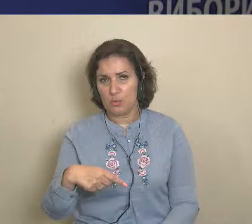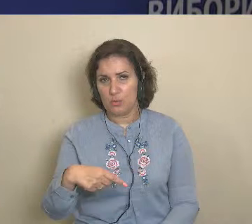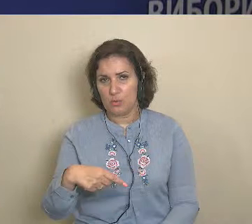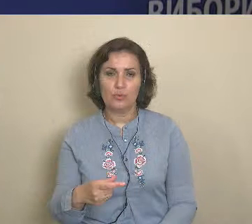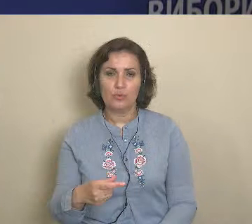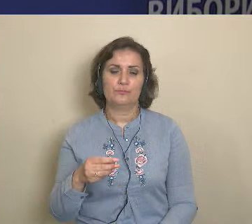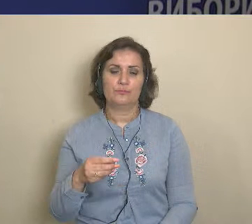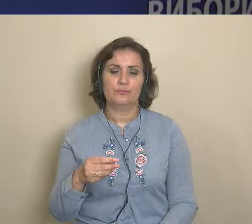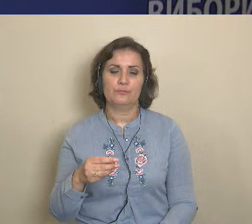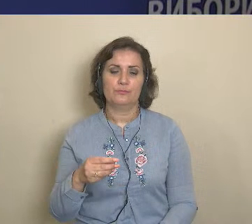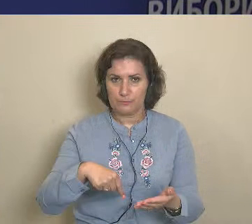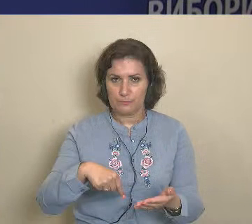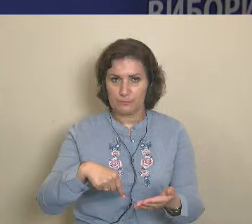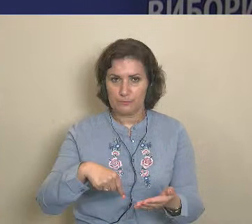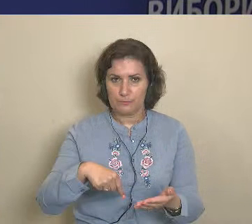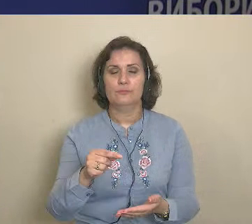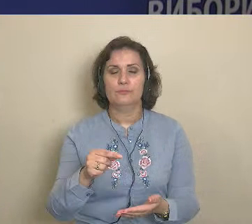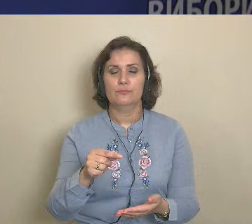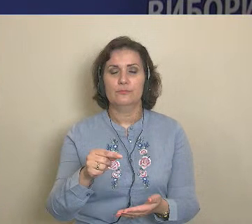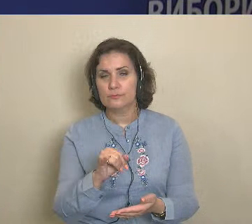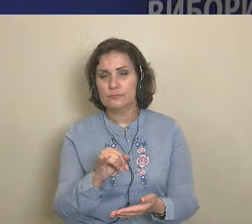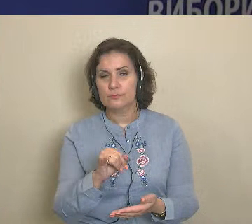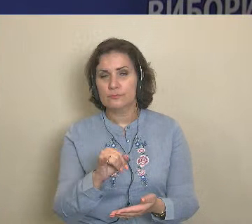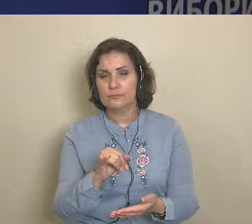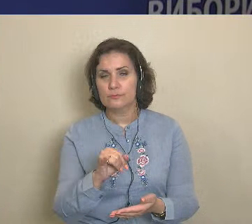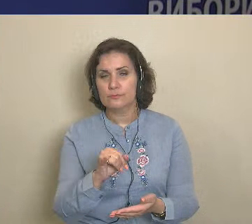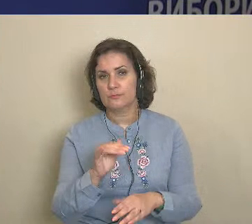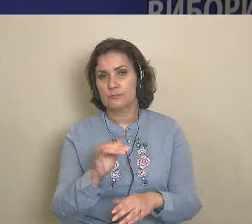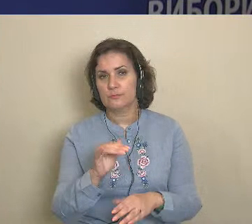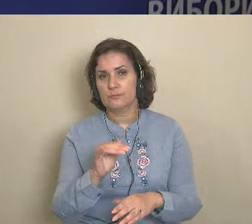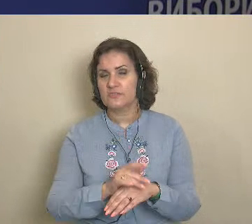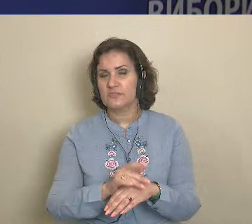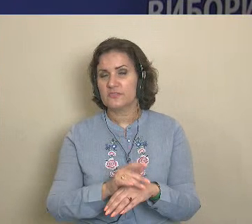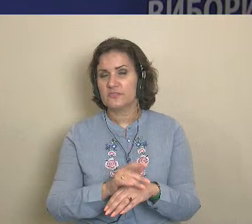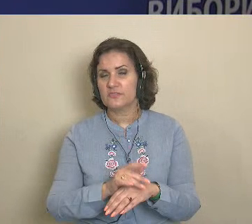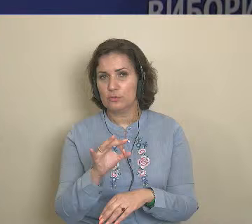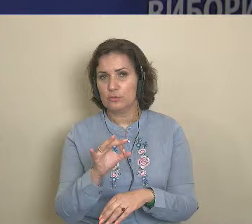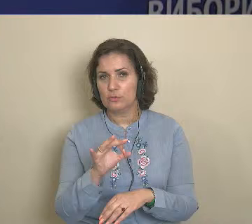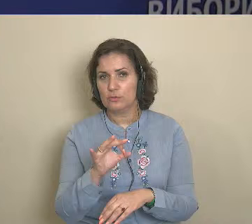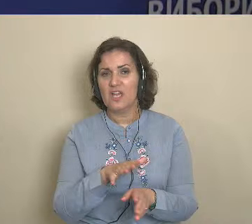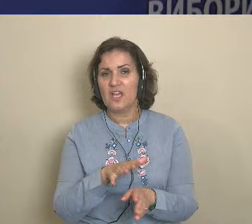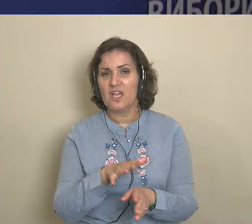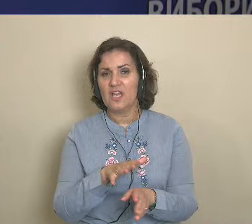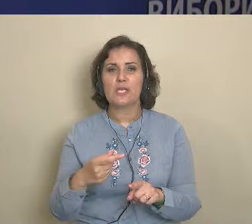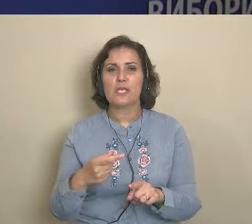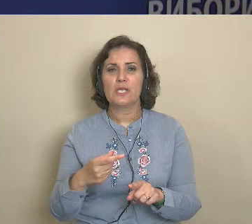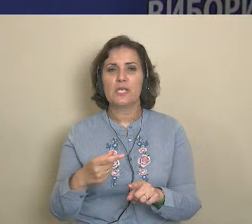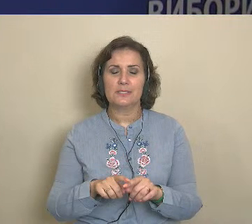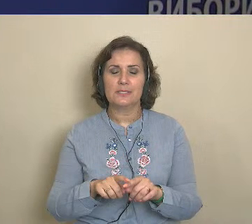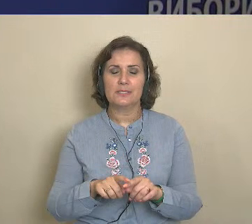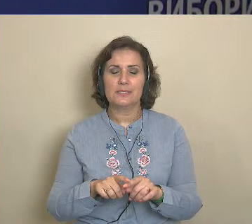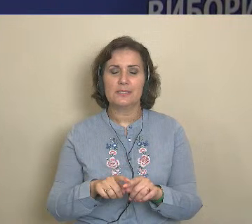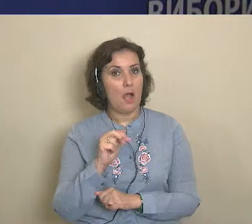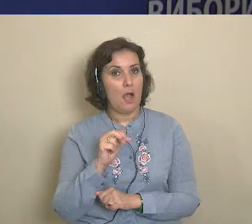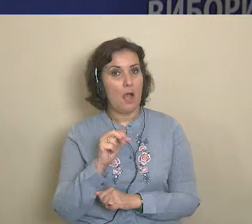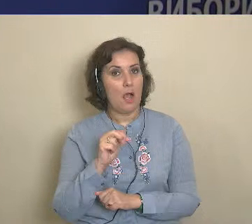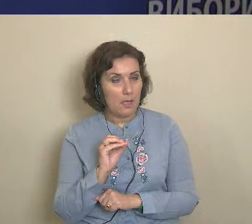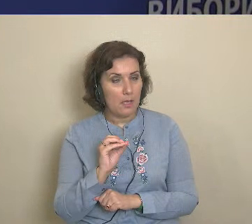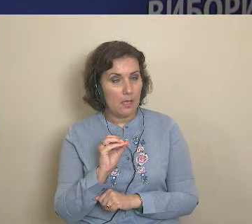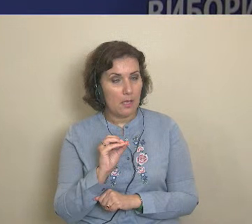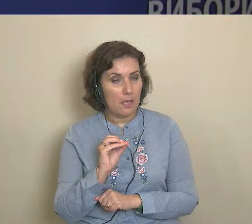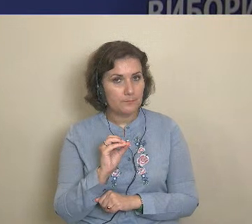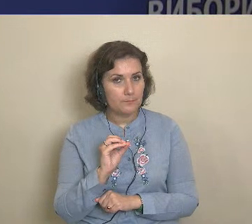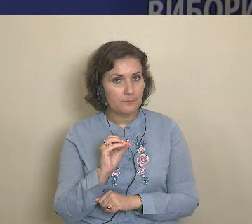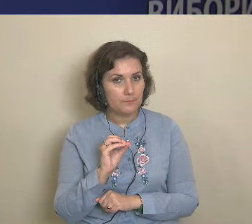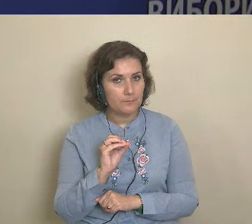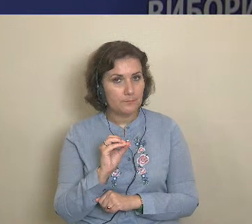everybody came with their own ballpoints and marked the ballot. But as